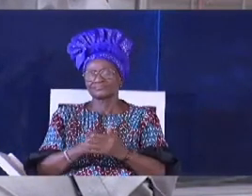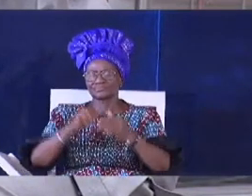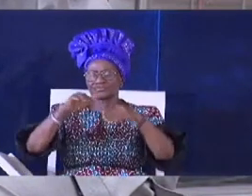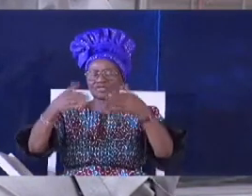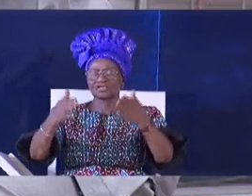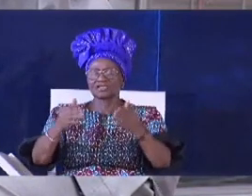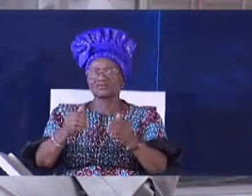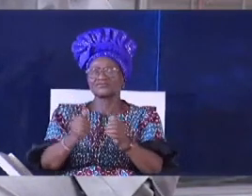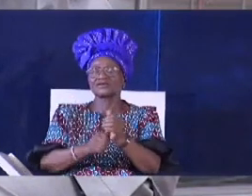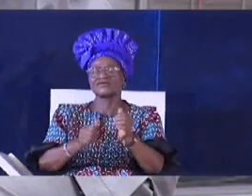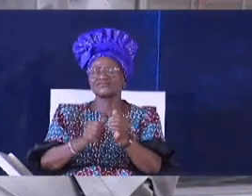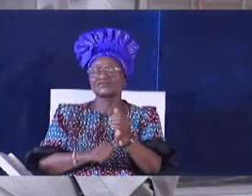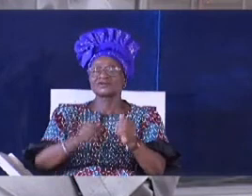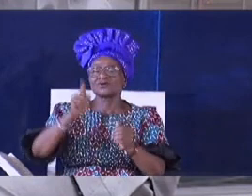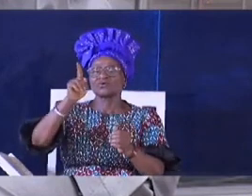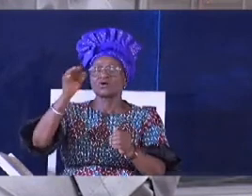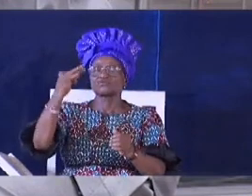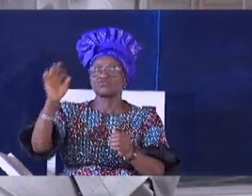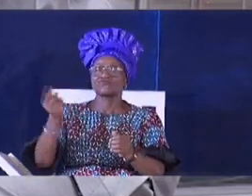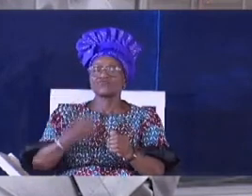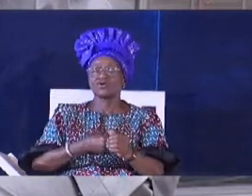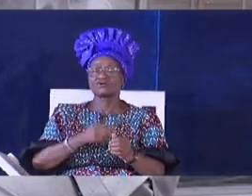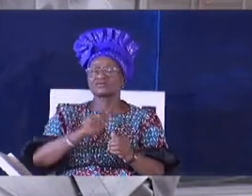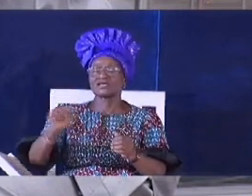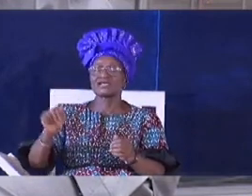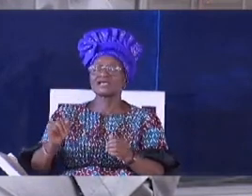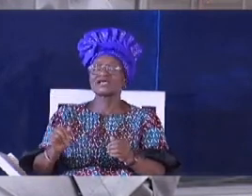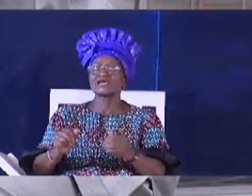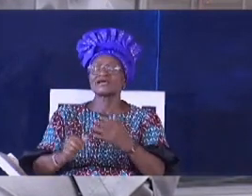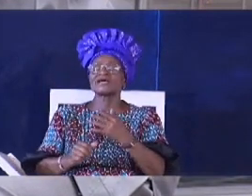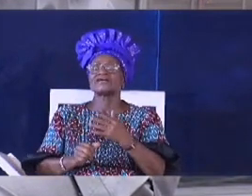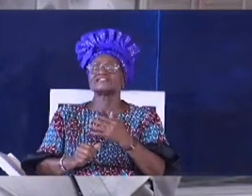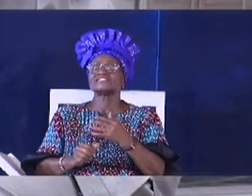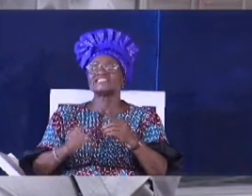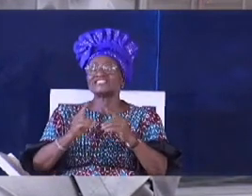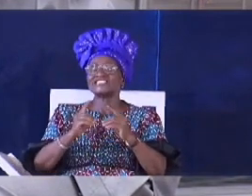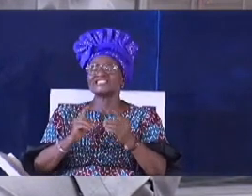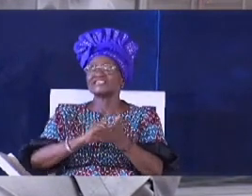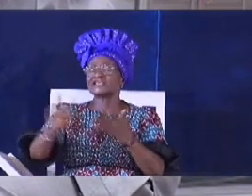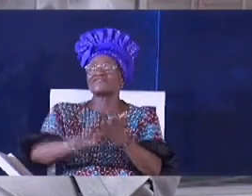Give each and every one of us a divine encounter.